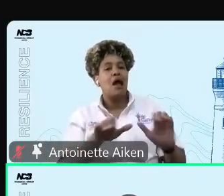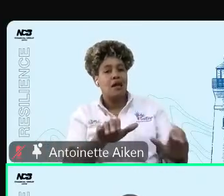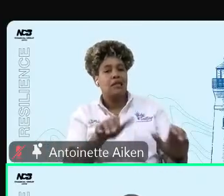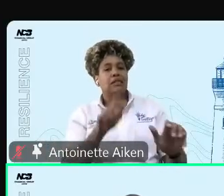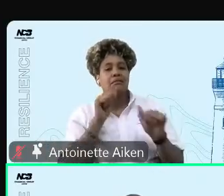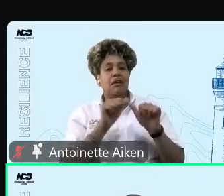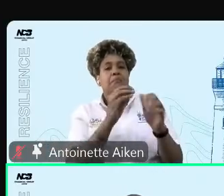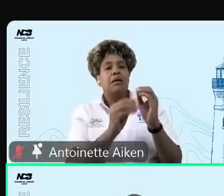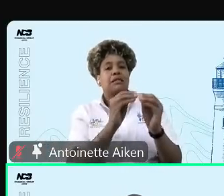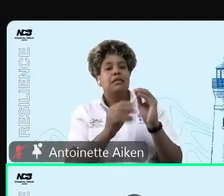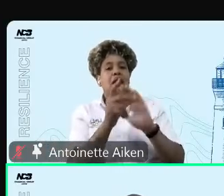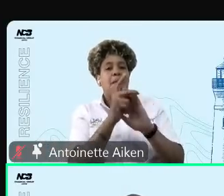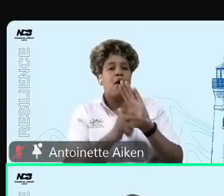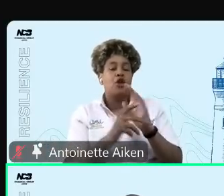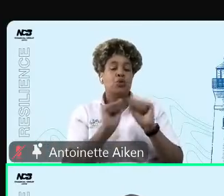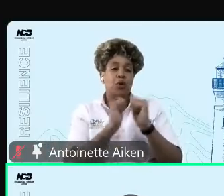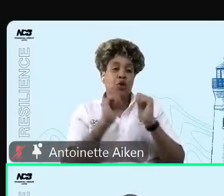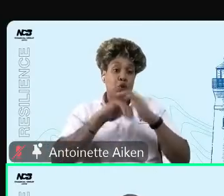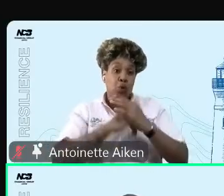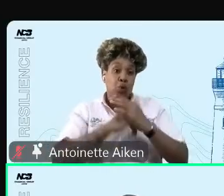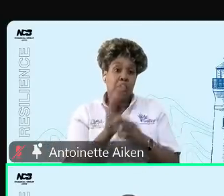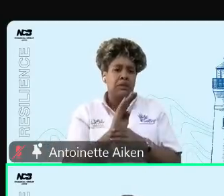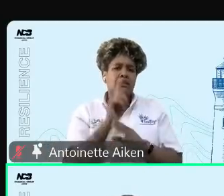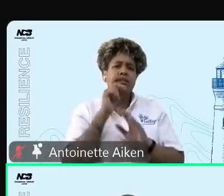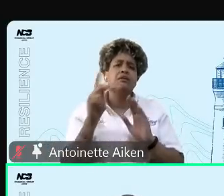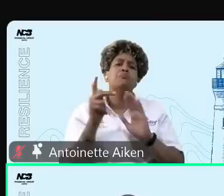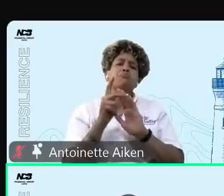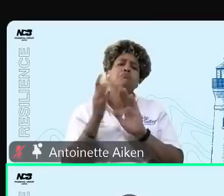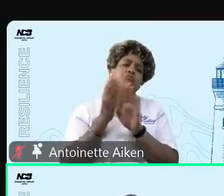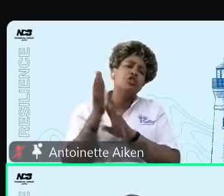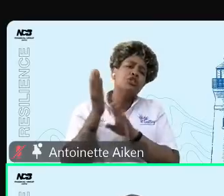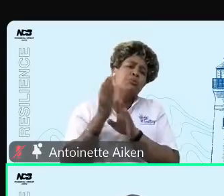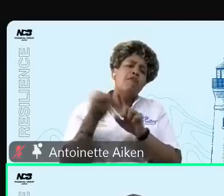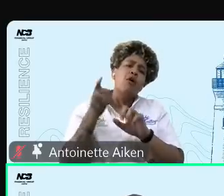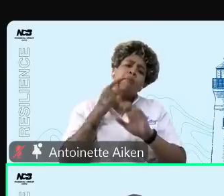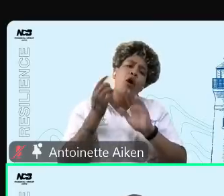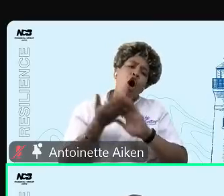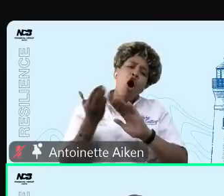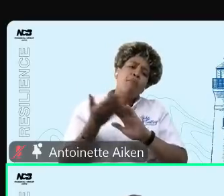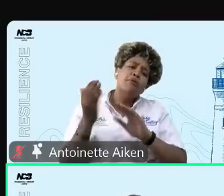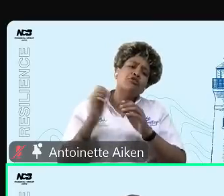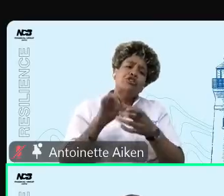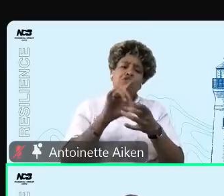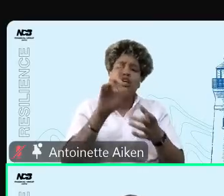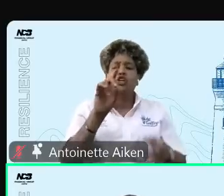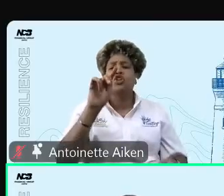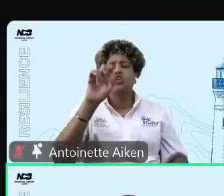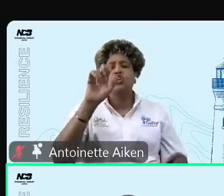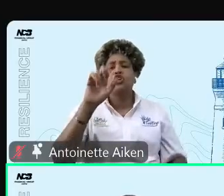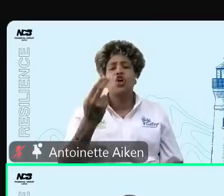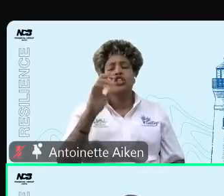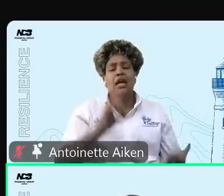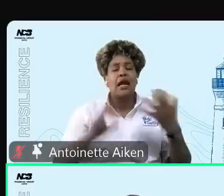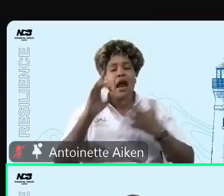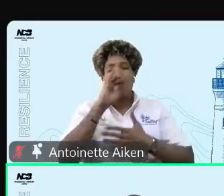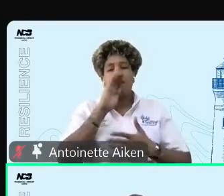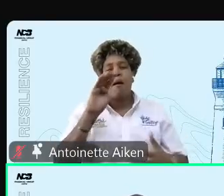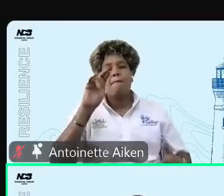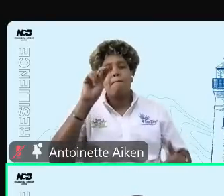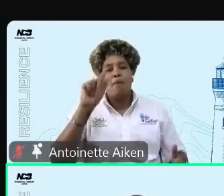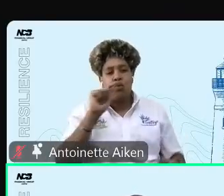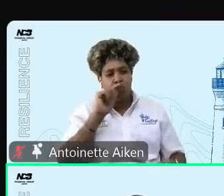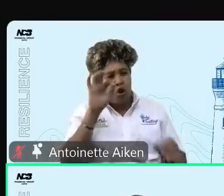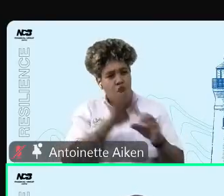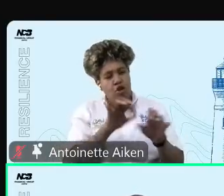of policies coupled with new business, principally from operations in the Dutch Caribbean and Bermuda, were the contributing